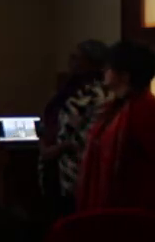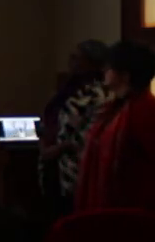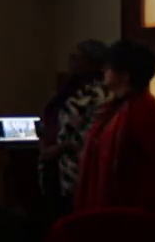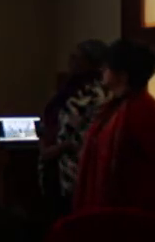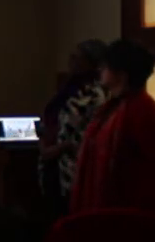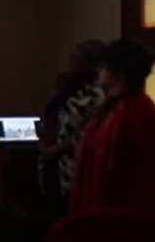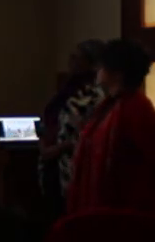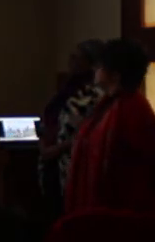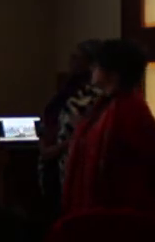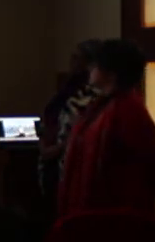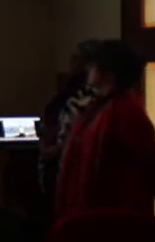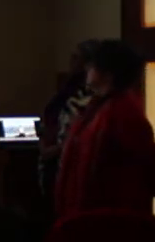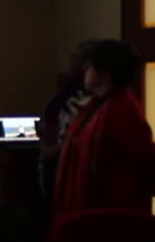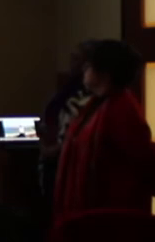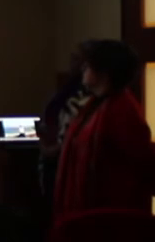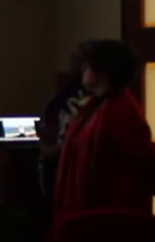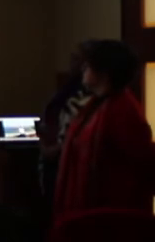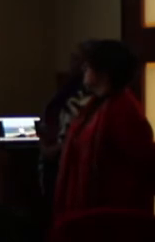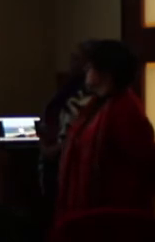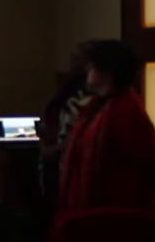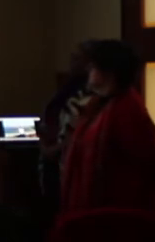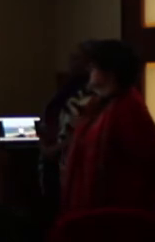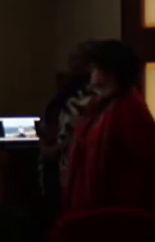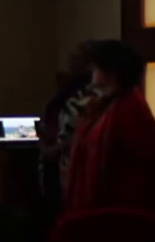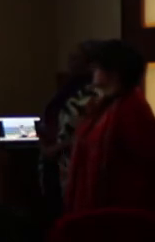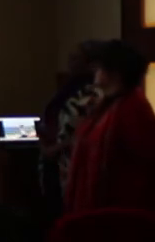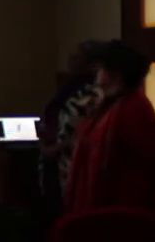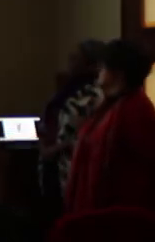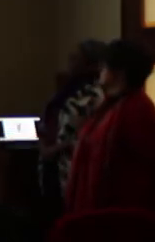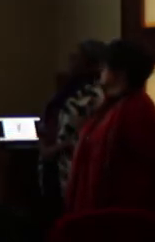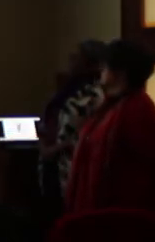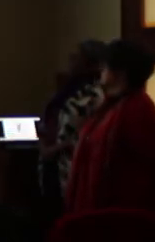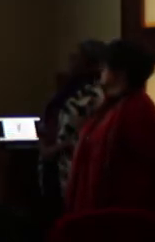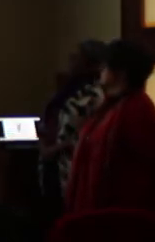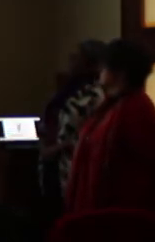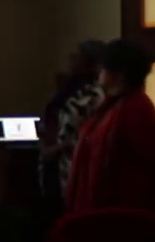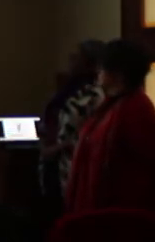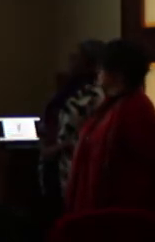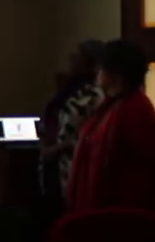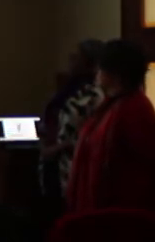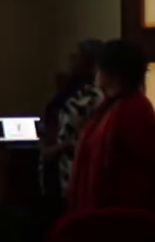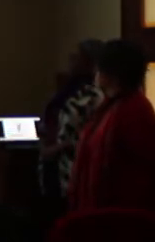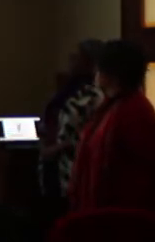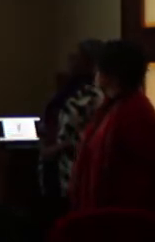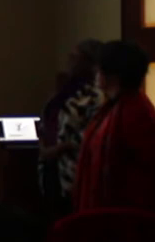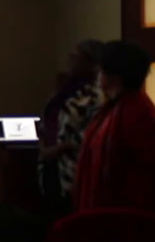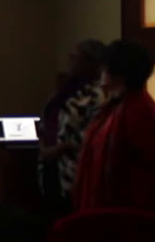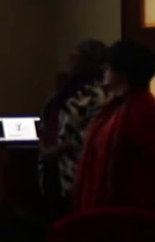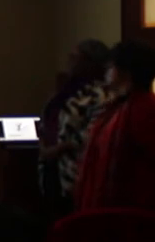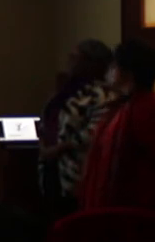mí murió al agua aguyo e maya